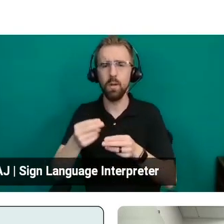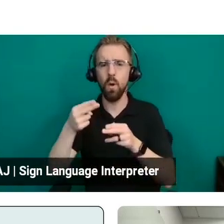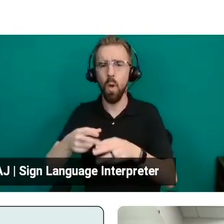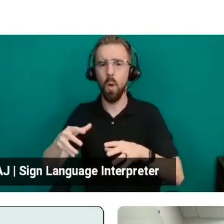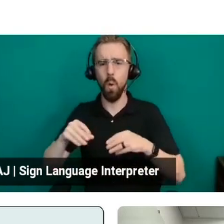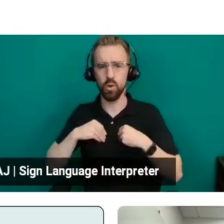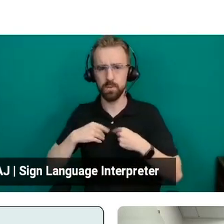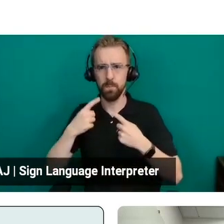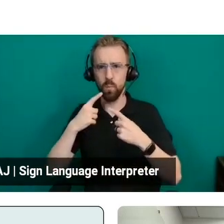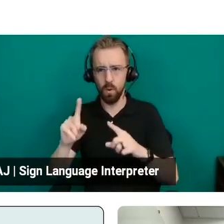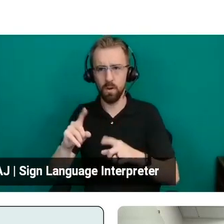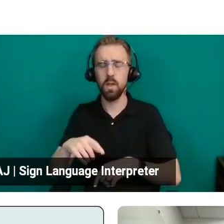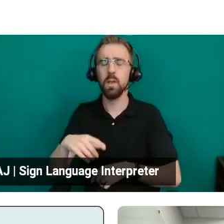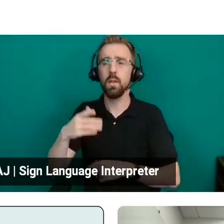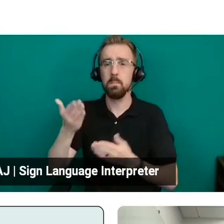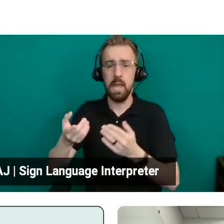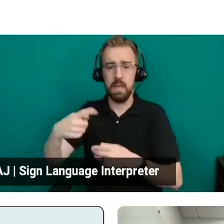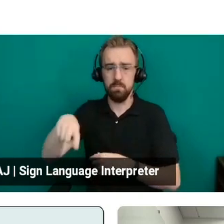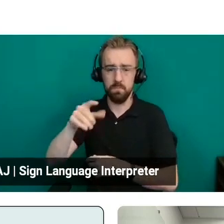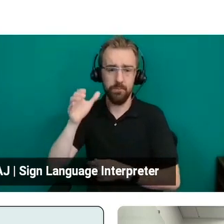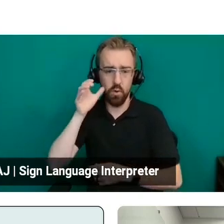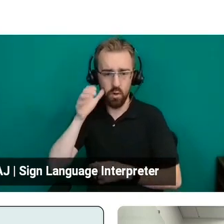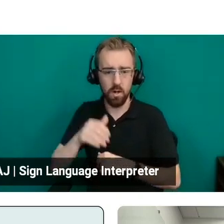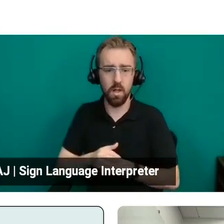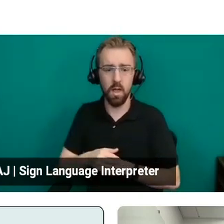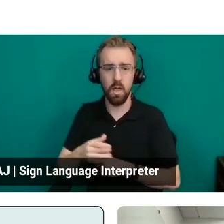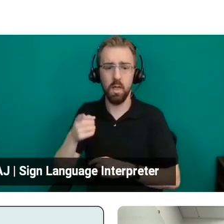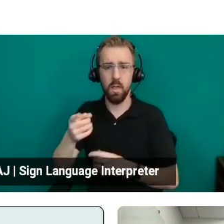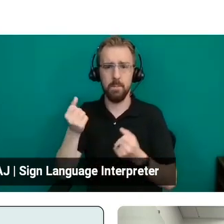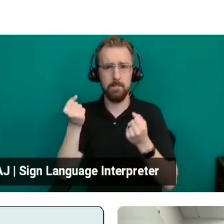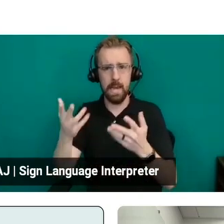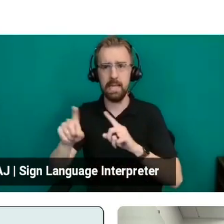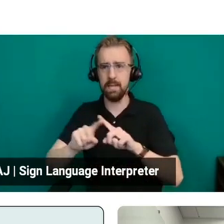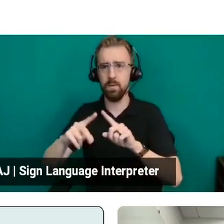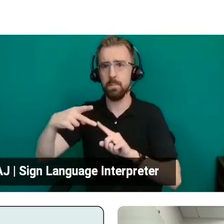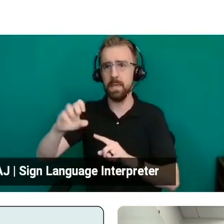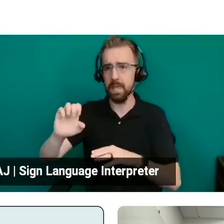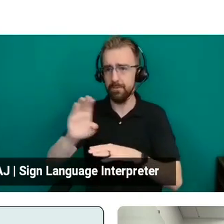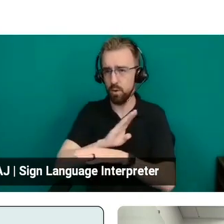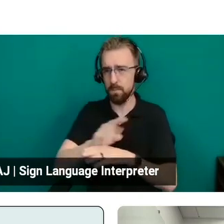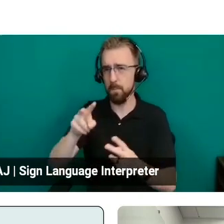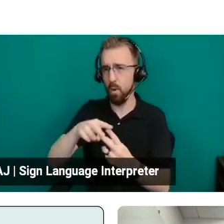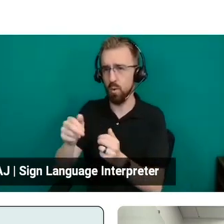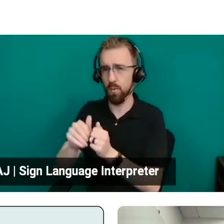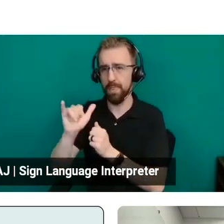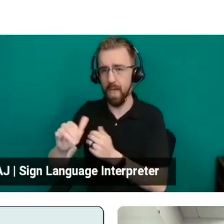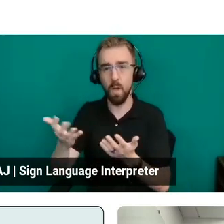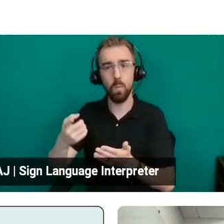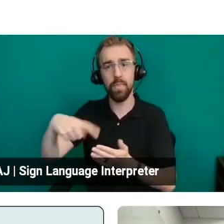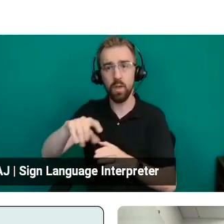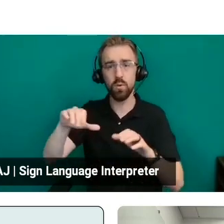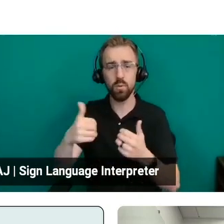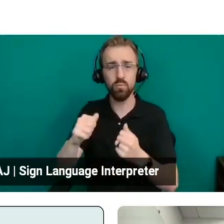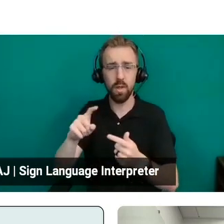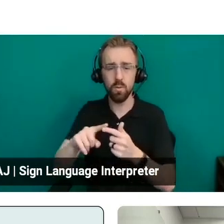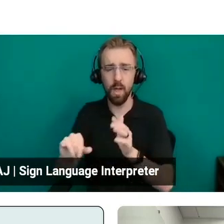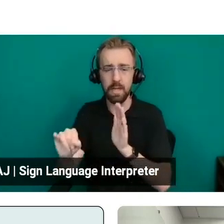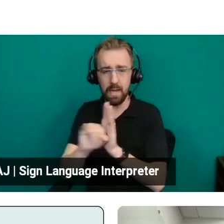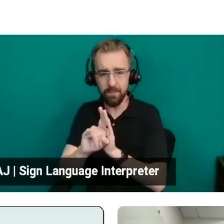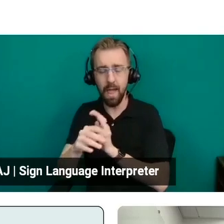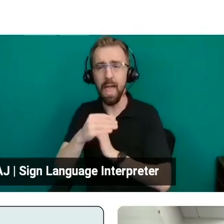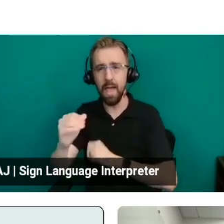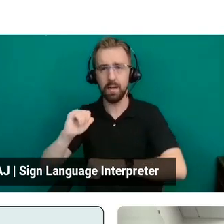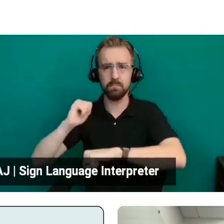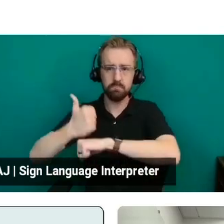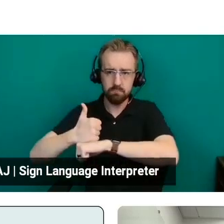organization called Ownership Works, which many of you may have heard, and a bunch of PE firms are part of that. And what they're doing is trying to identify